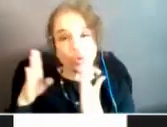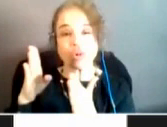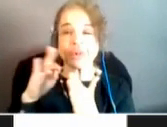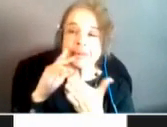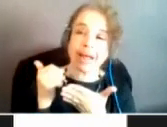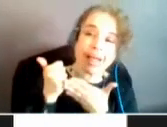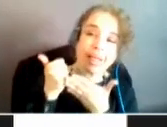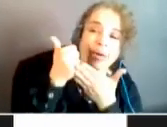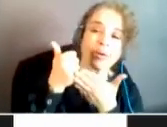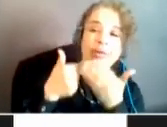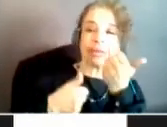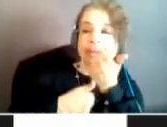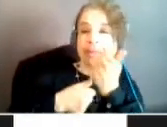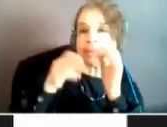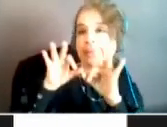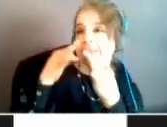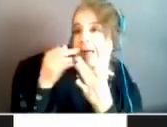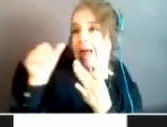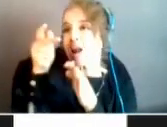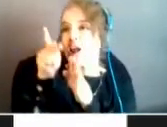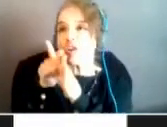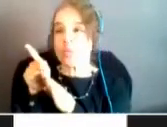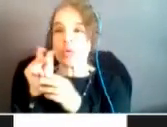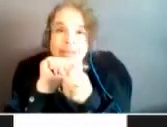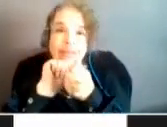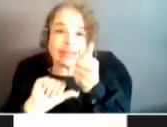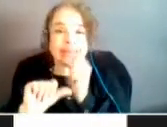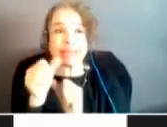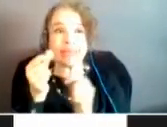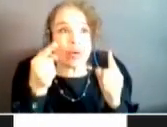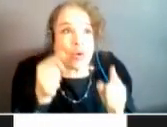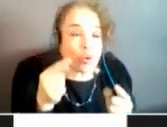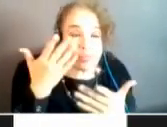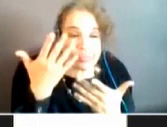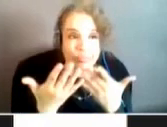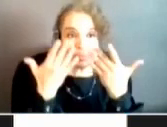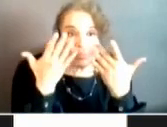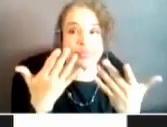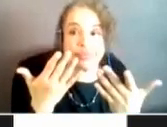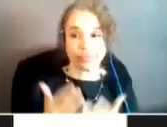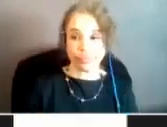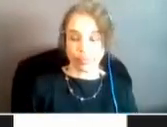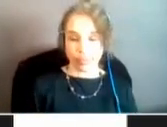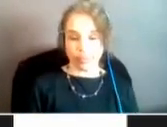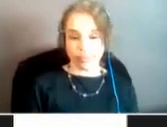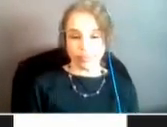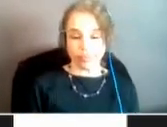assist family and other professionals when a suicide death occurs. Next slide.